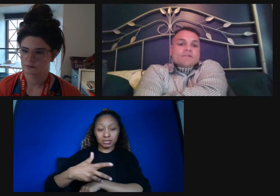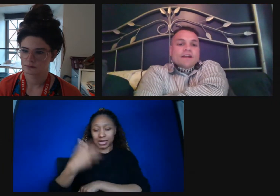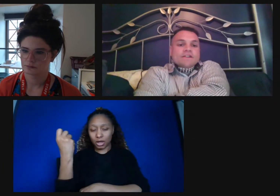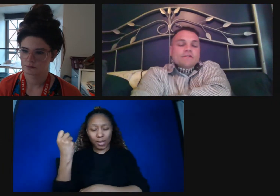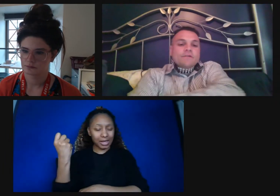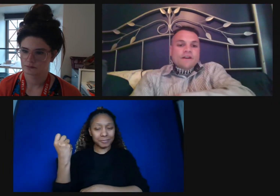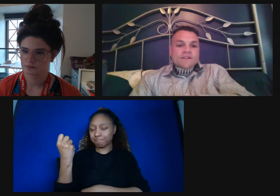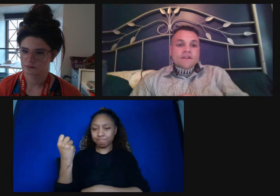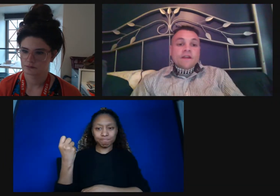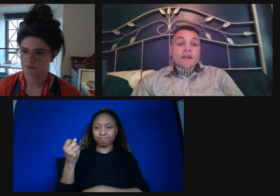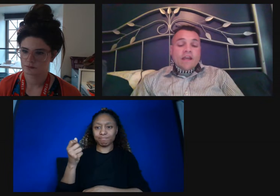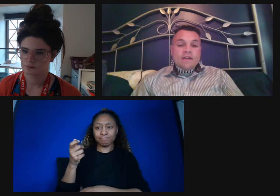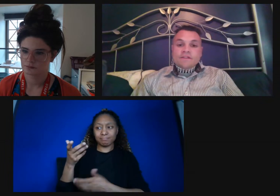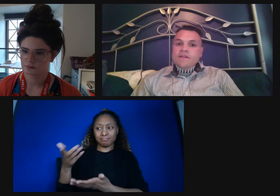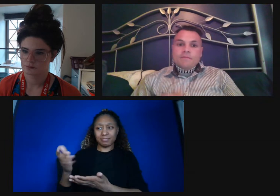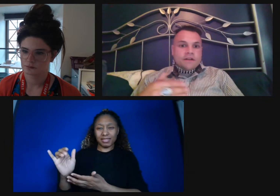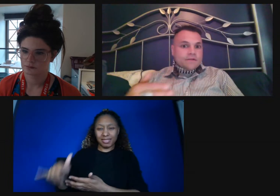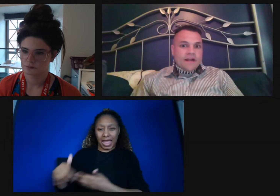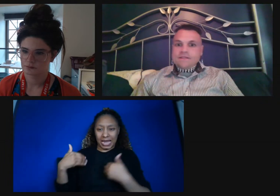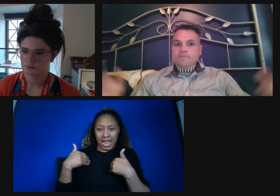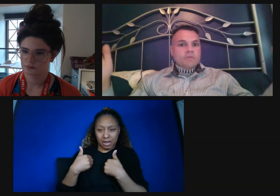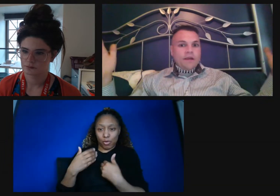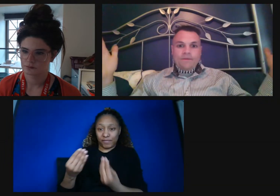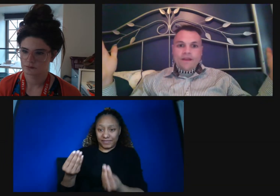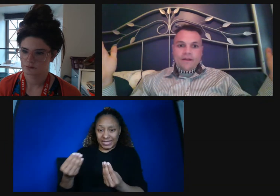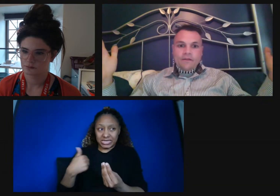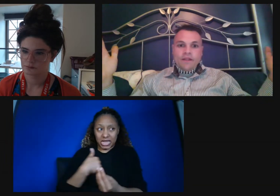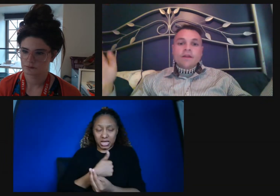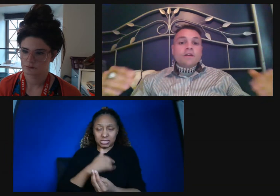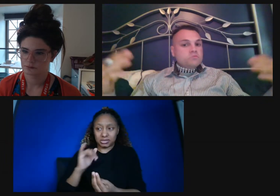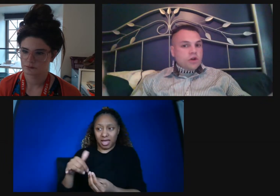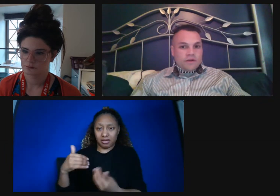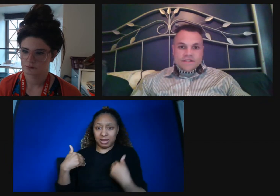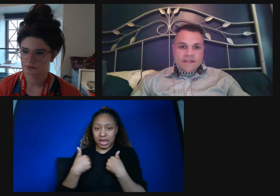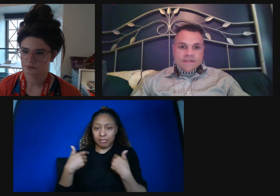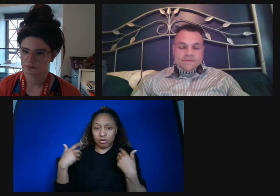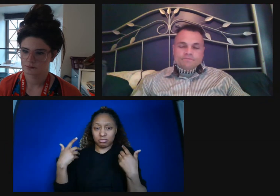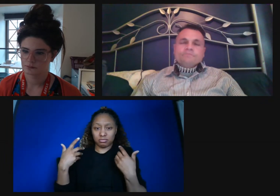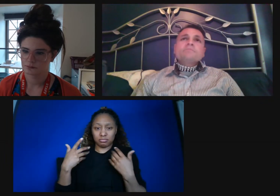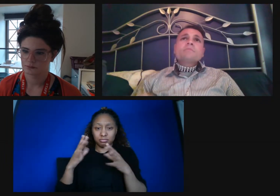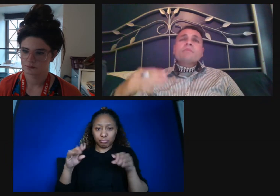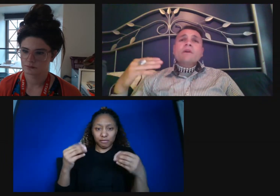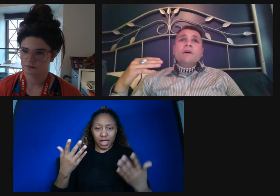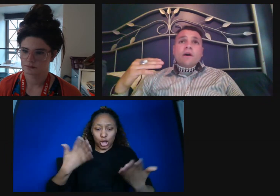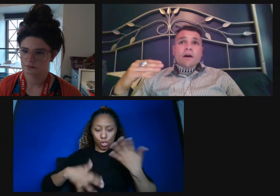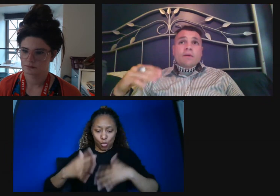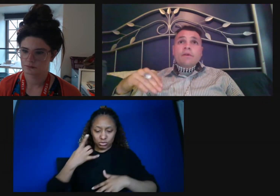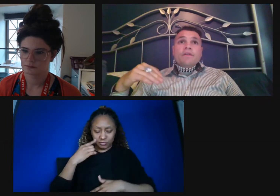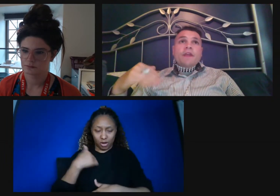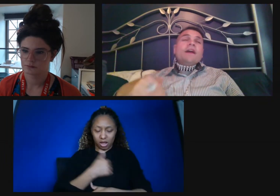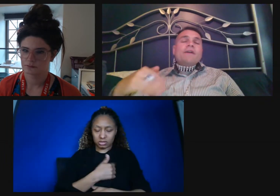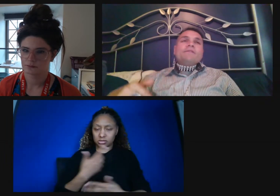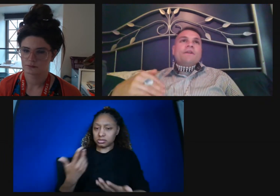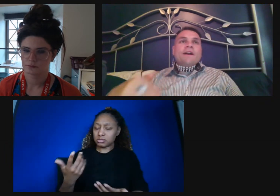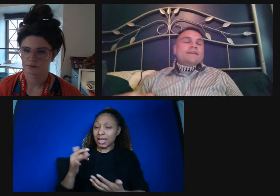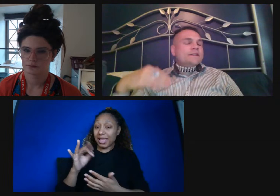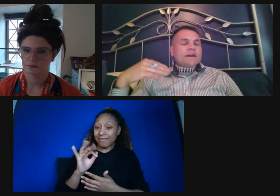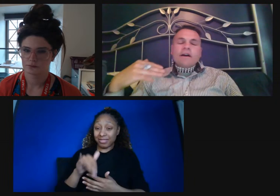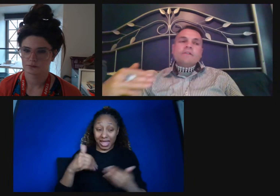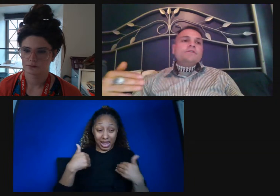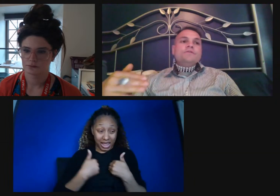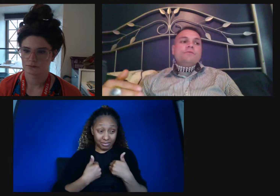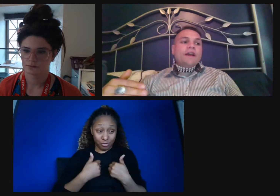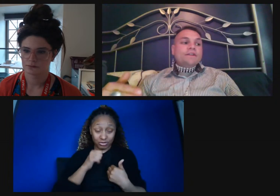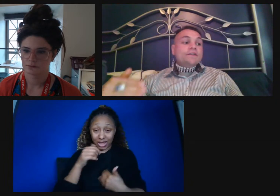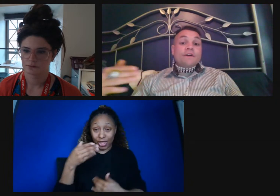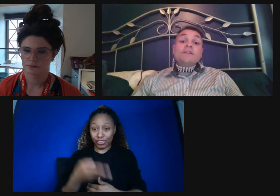the muskrats clothe us. And say the muskrats hypothetically go extinct, they would have to find an